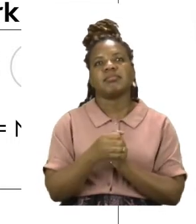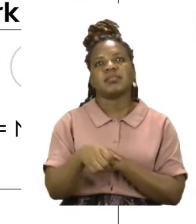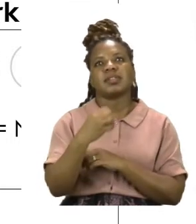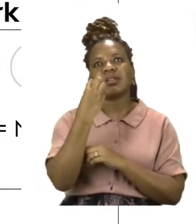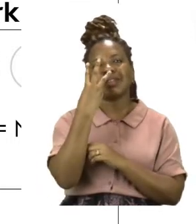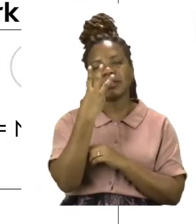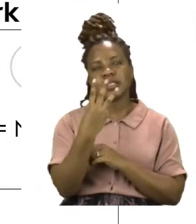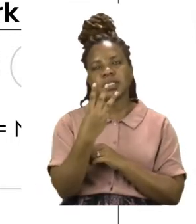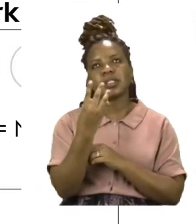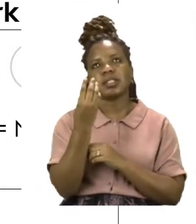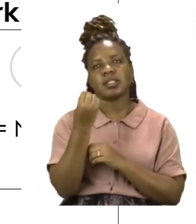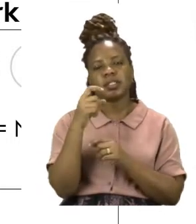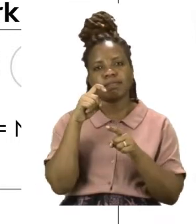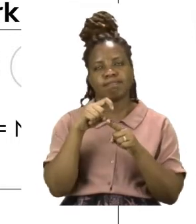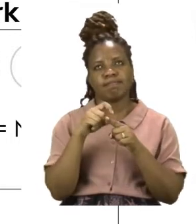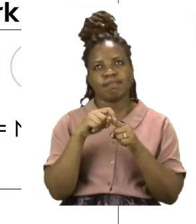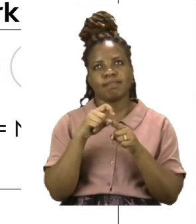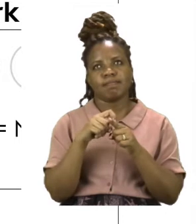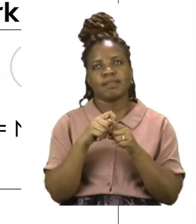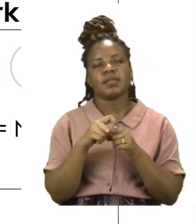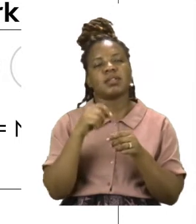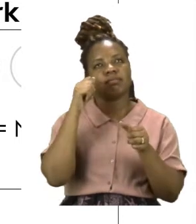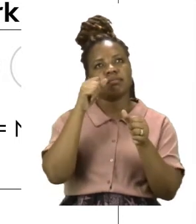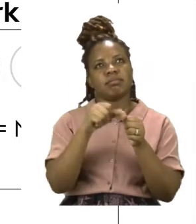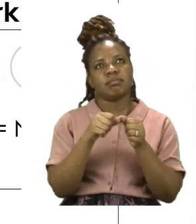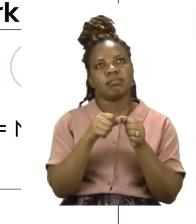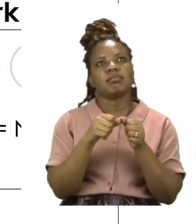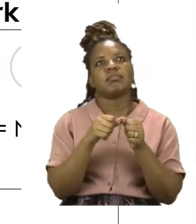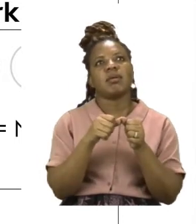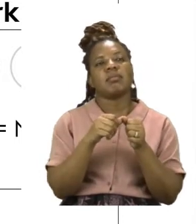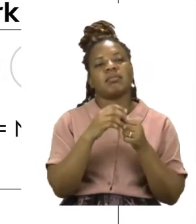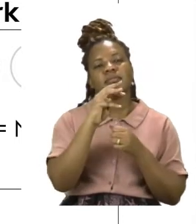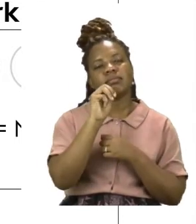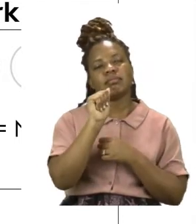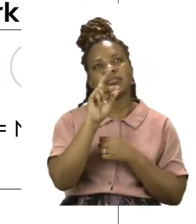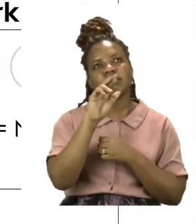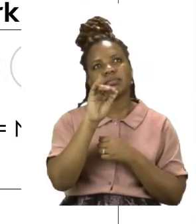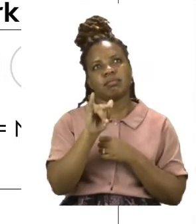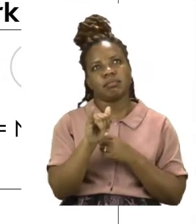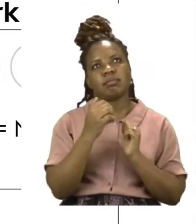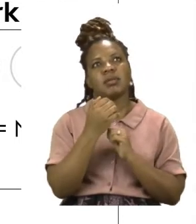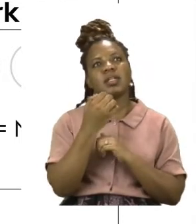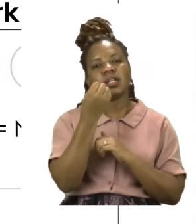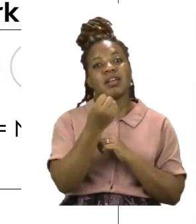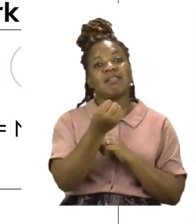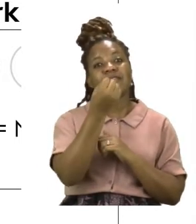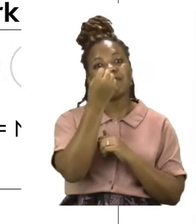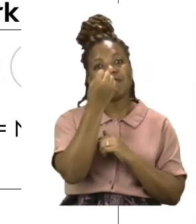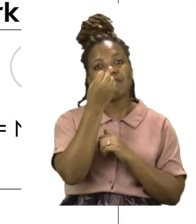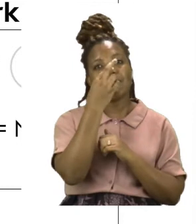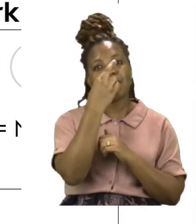Namibian dollars and she only bought 3 lollipops. That is why we have 3 Namibian dollars, because